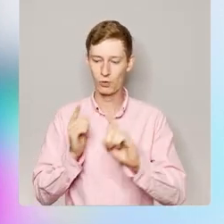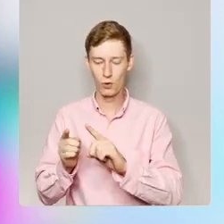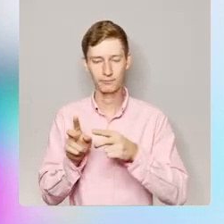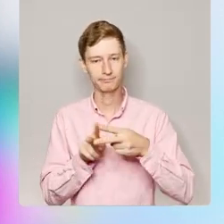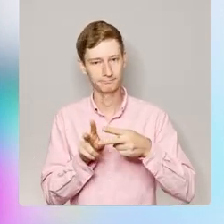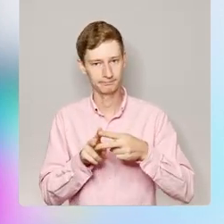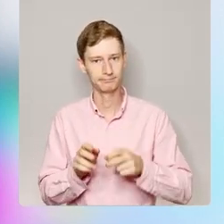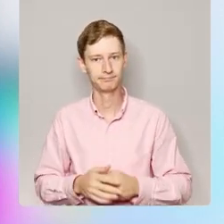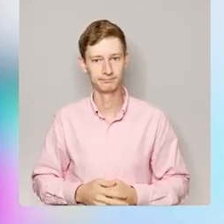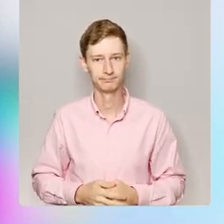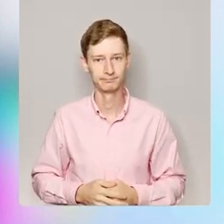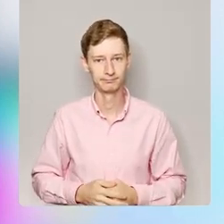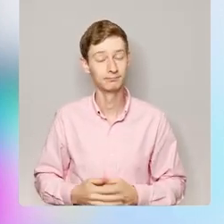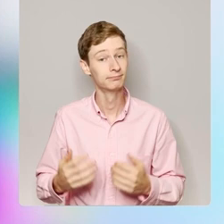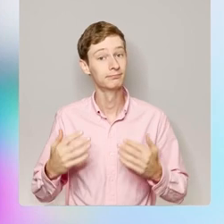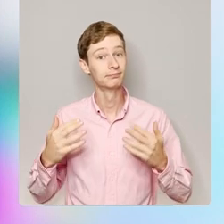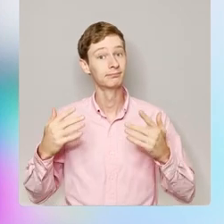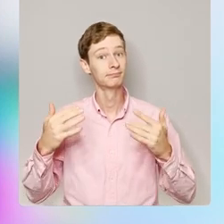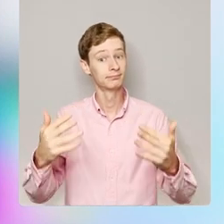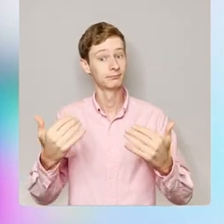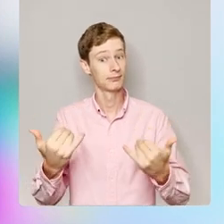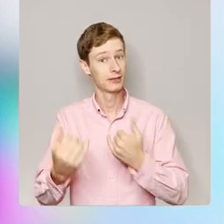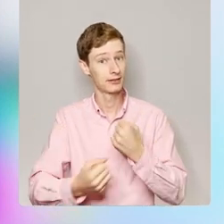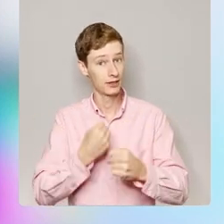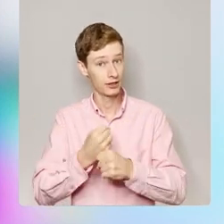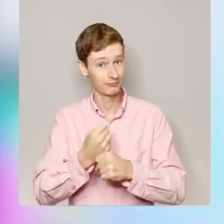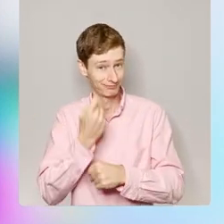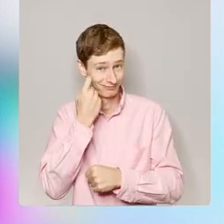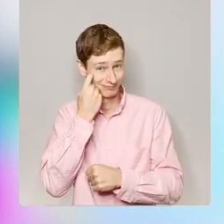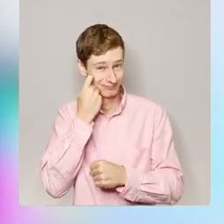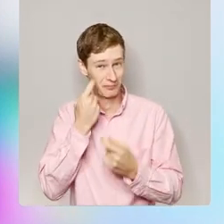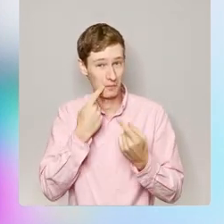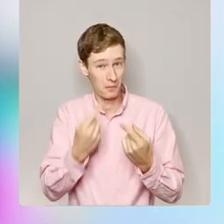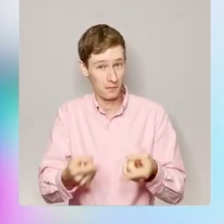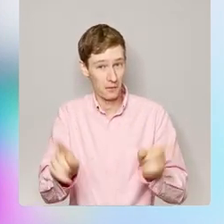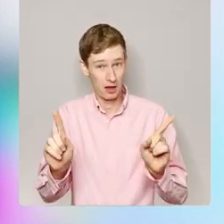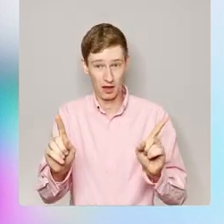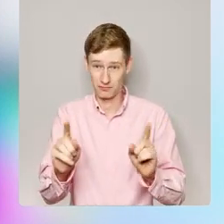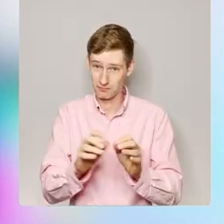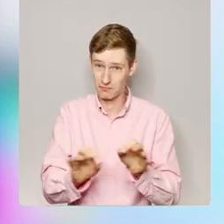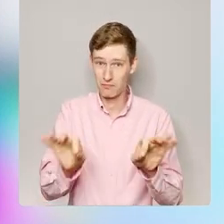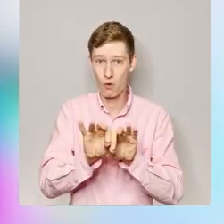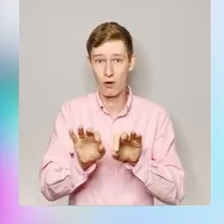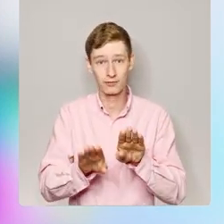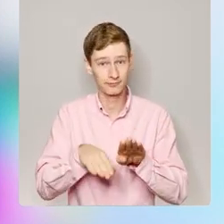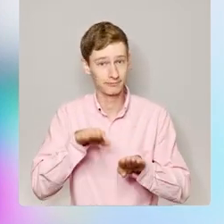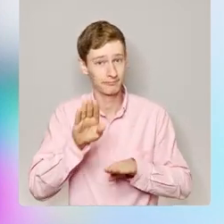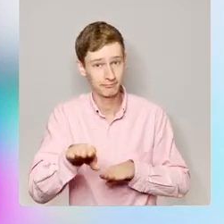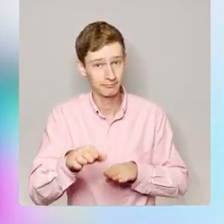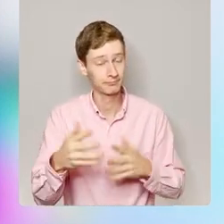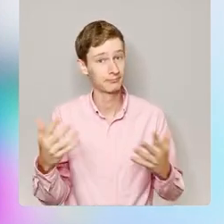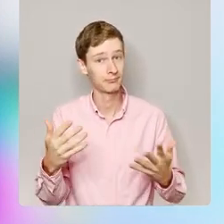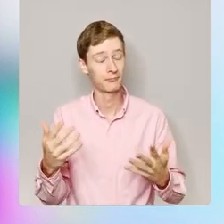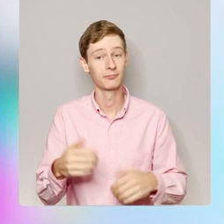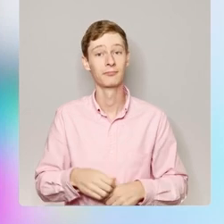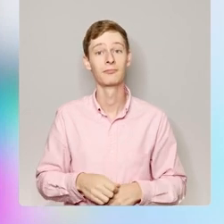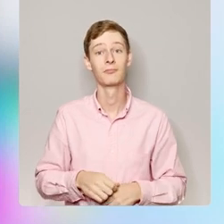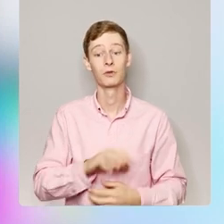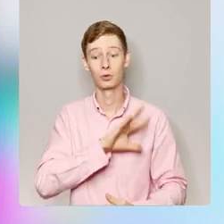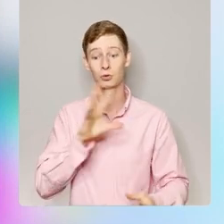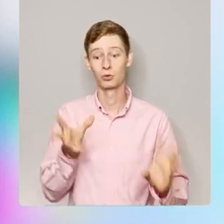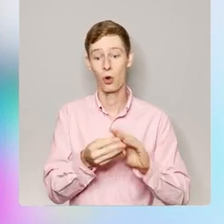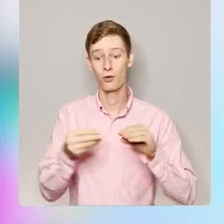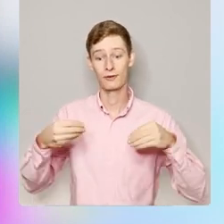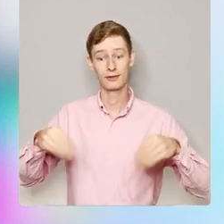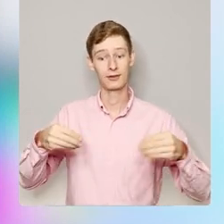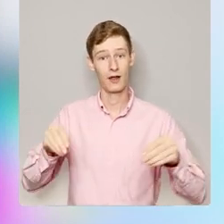Well, fast forward to earlier this year, we made an announcement of a major milestone, which is that sales of VR